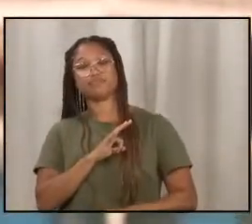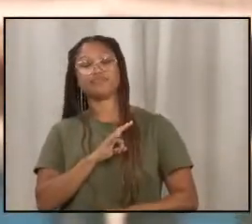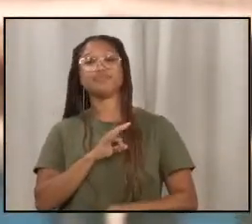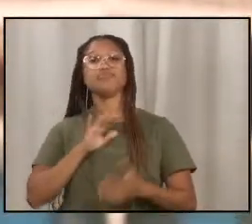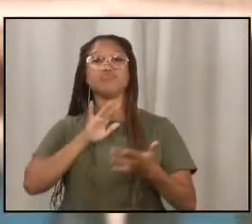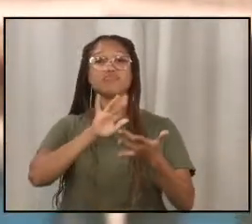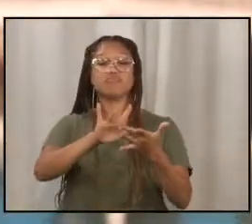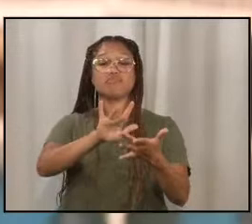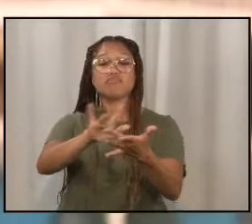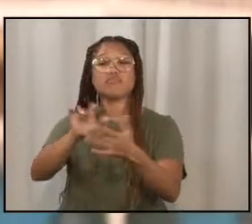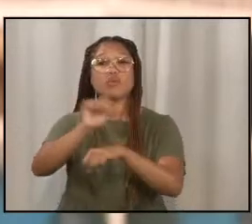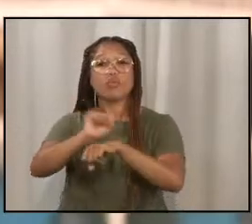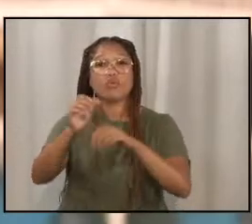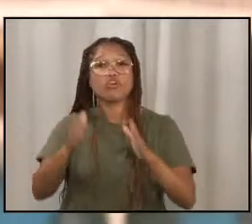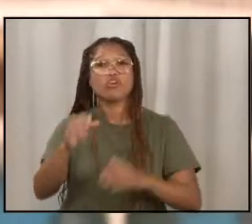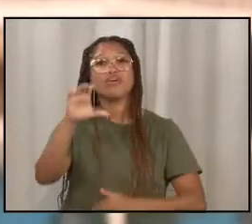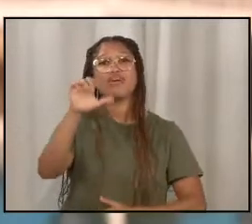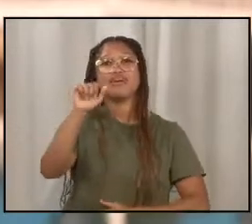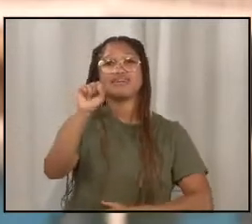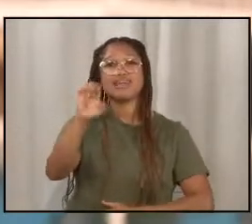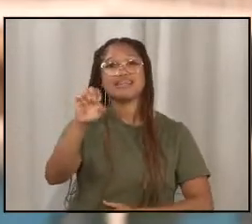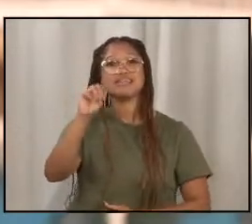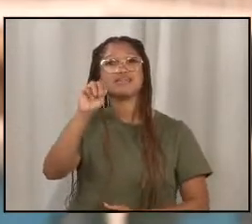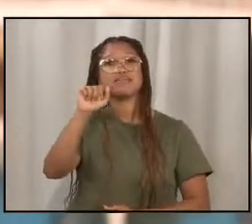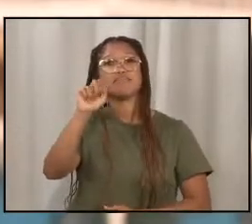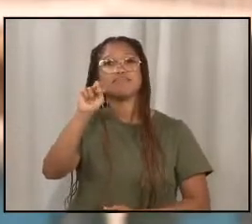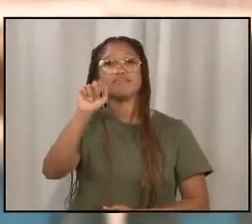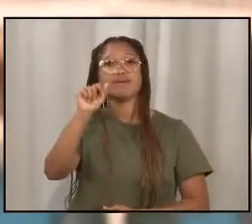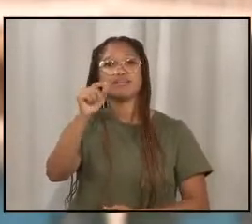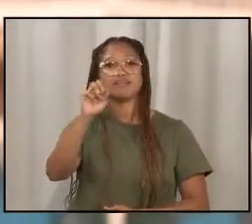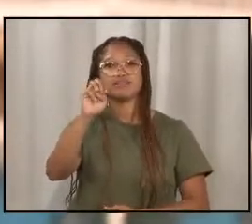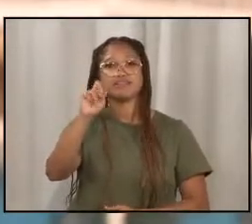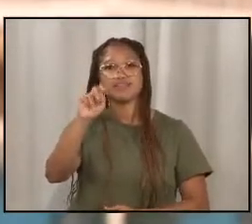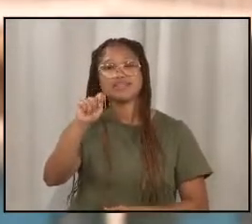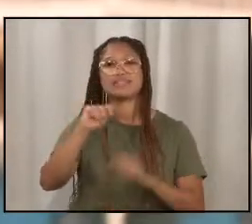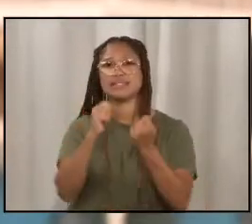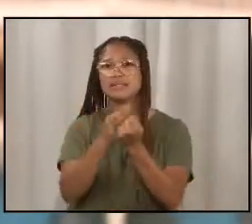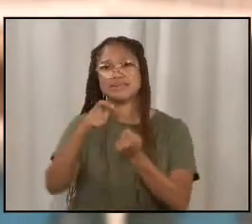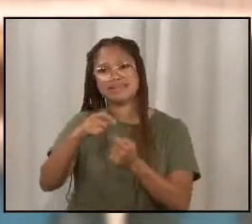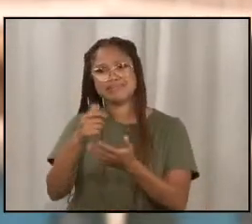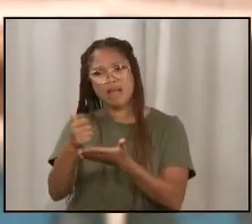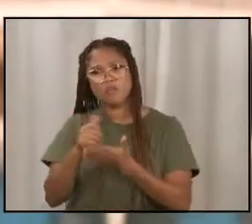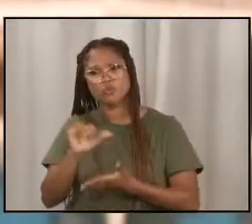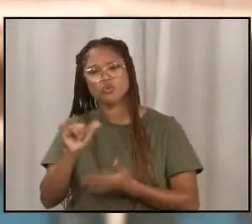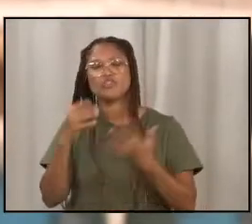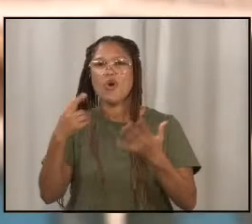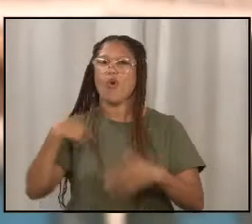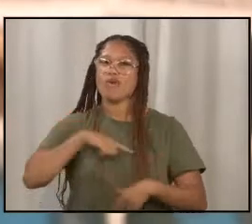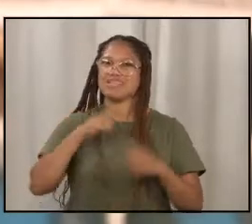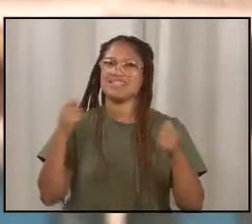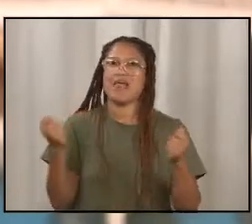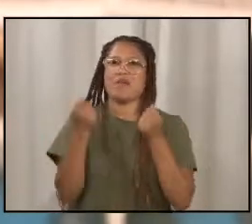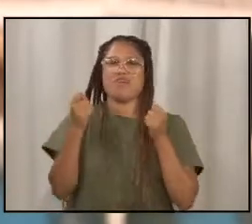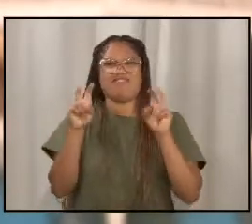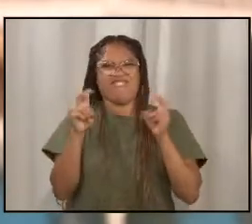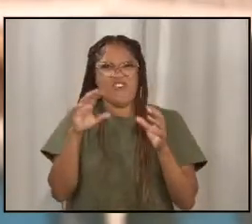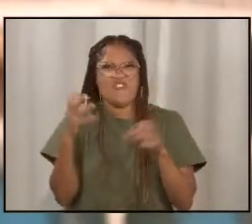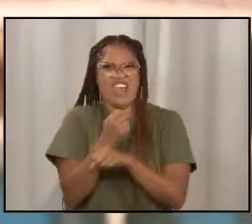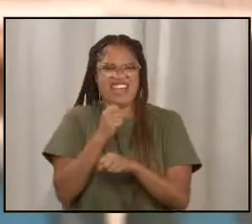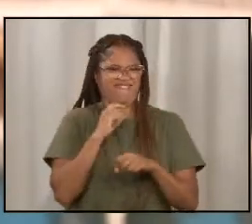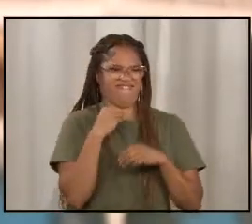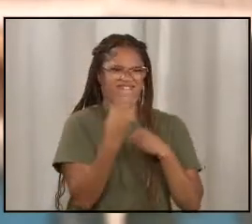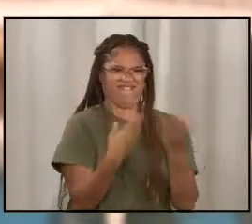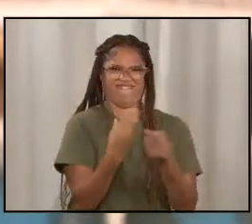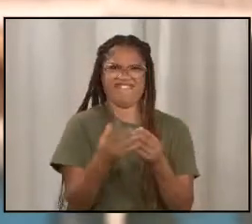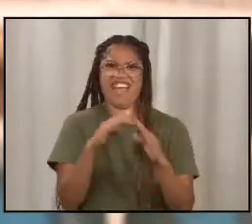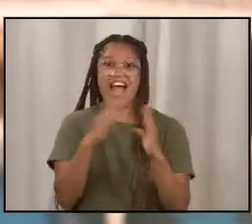management team. And although we love to really sort of celebrate those wins in housing, it's also nice to look at some